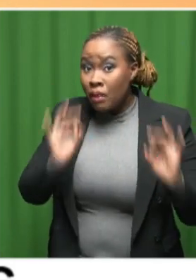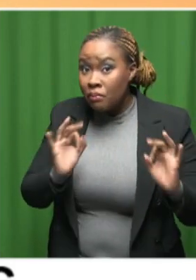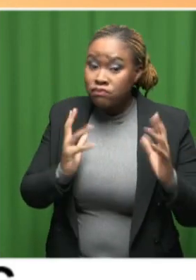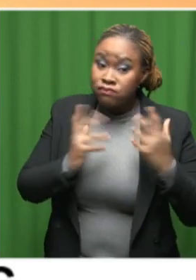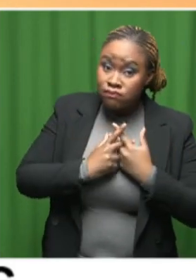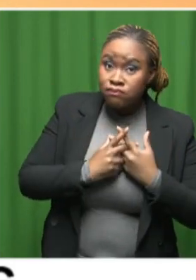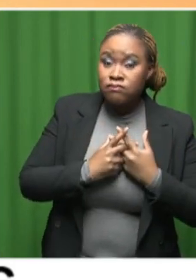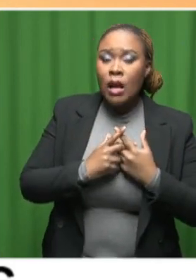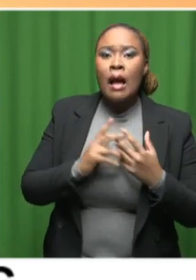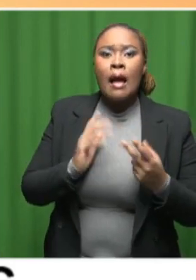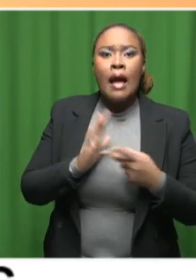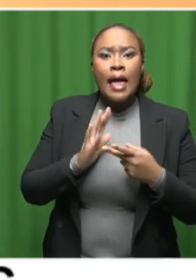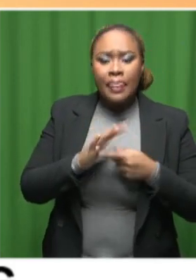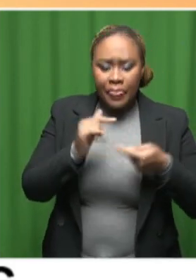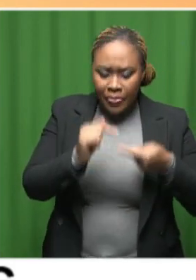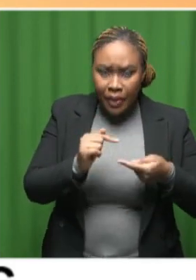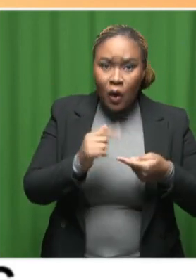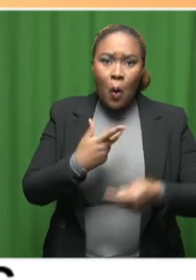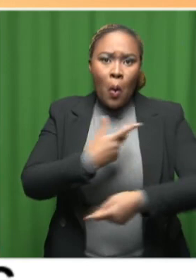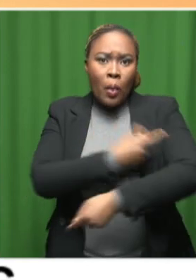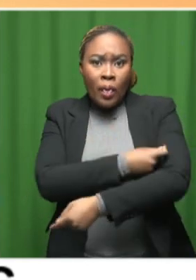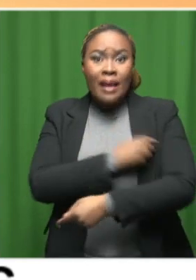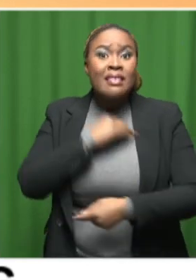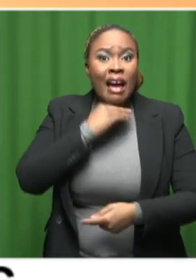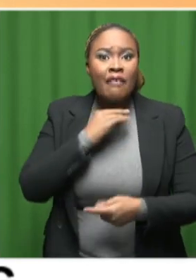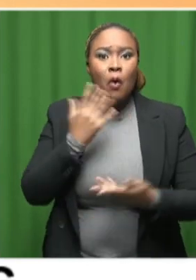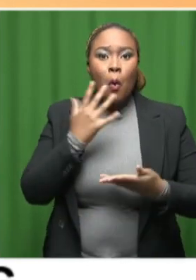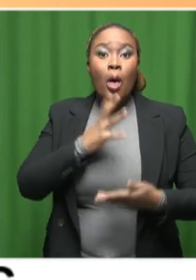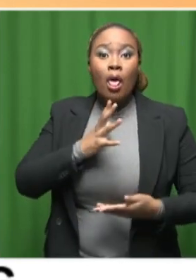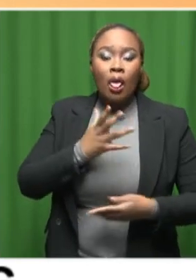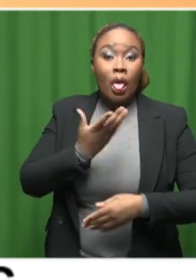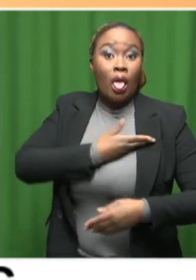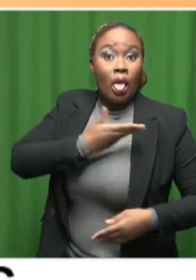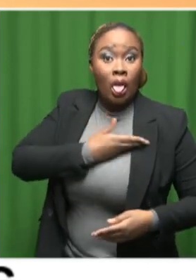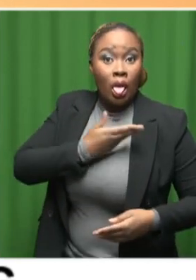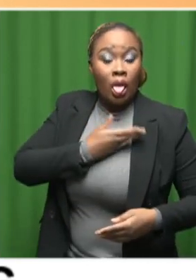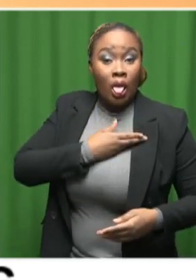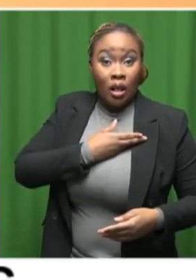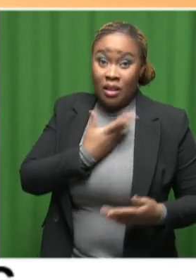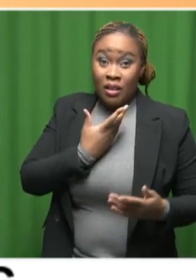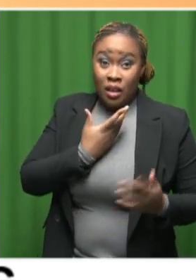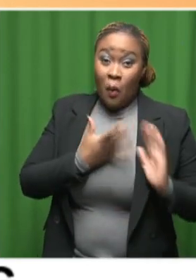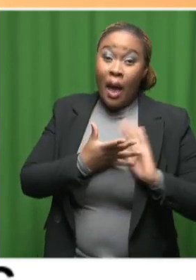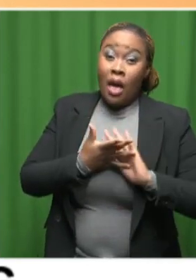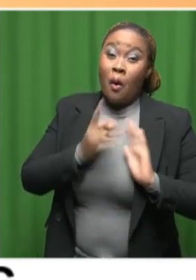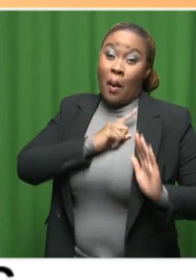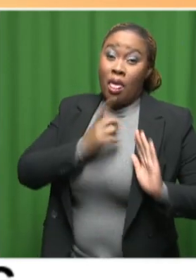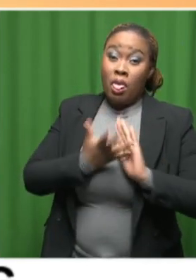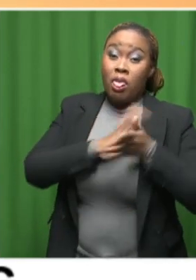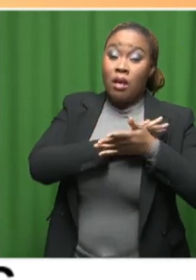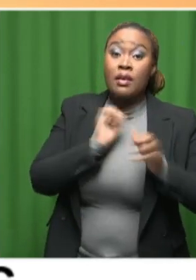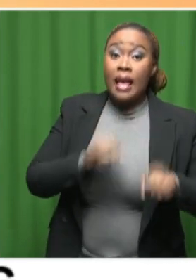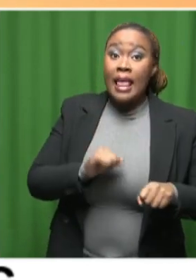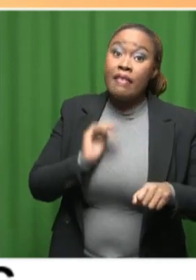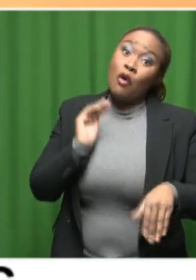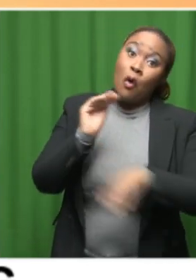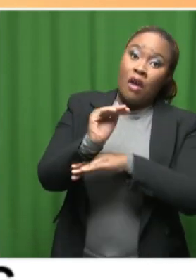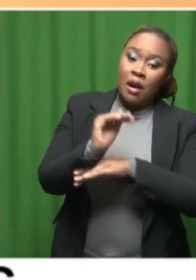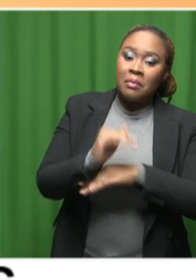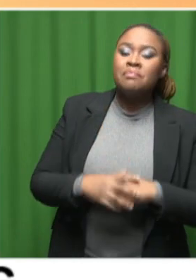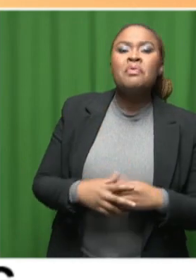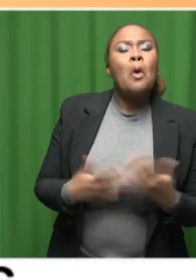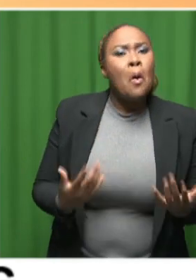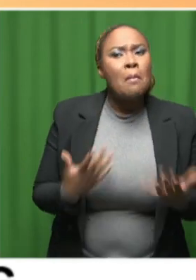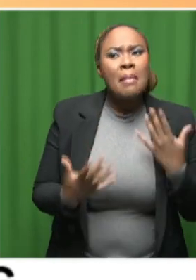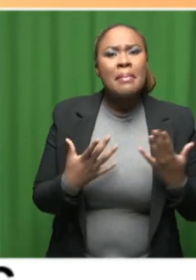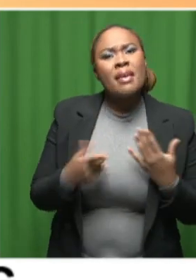interact? But more than those frank medical issues, what about the economics? So is the prescription really cost effective?